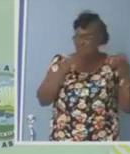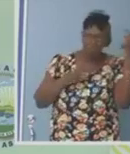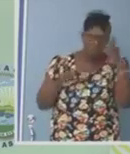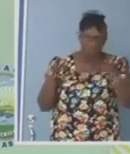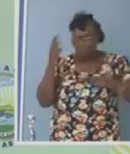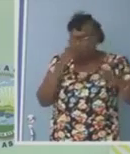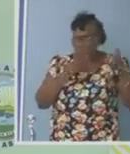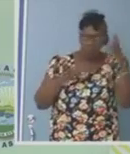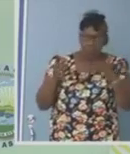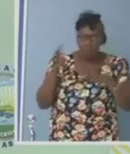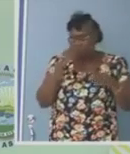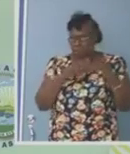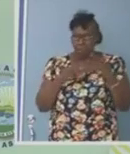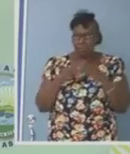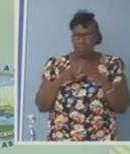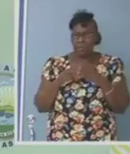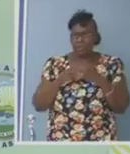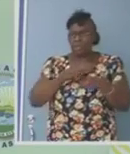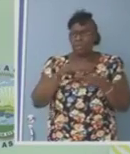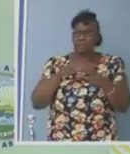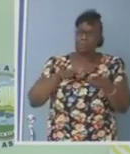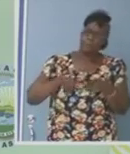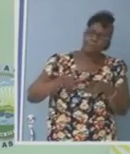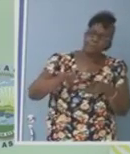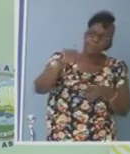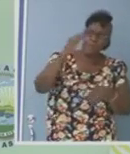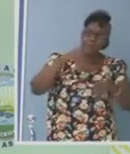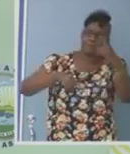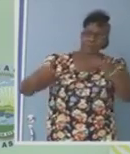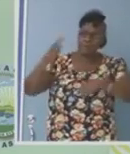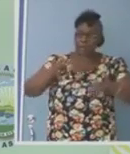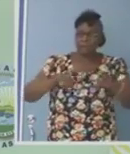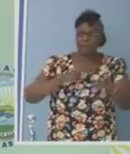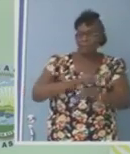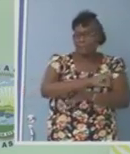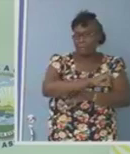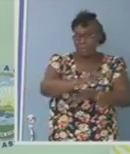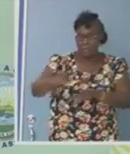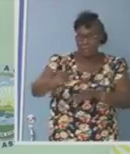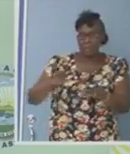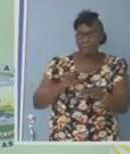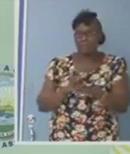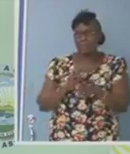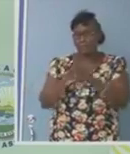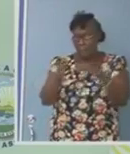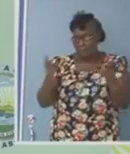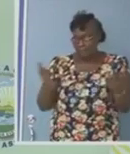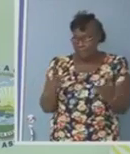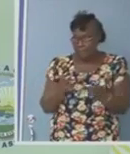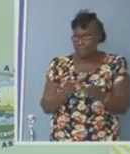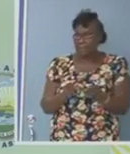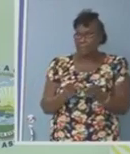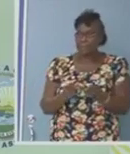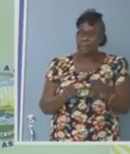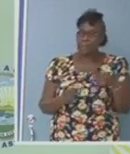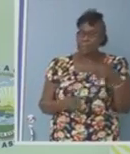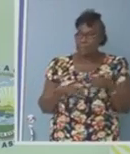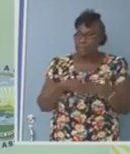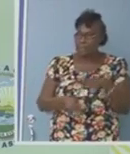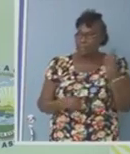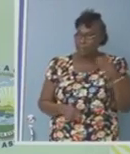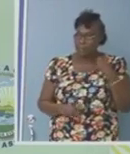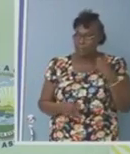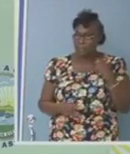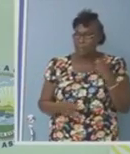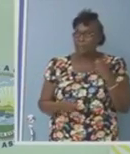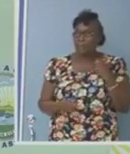public domain as it relates to flights emanating from international jurisdiction. In Tobago, we have